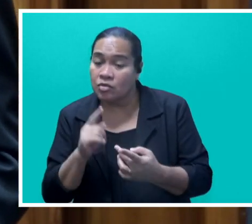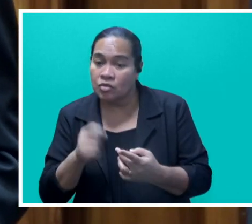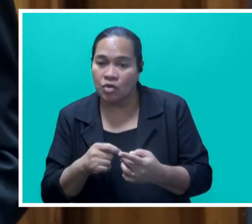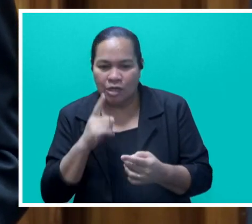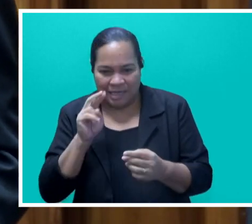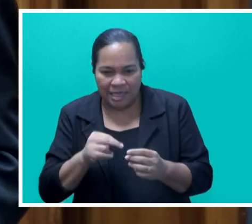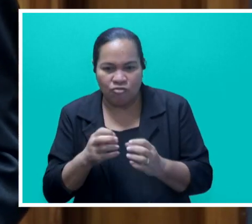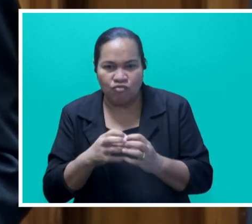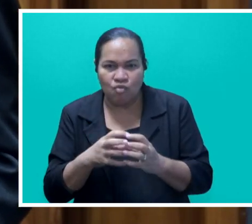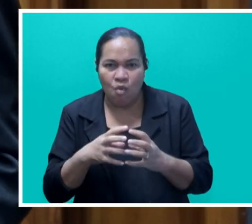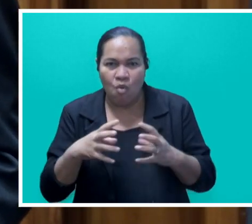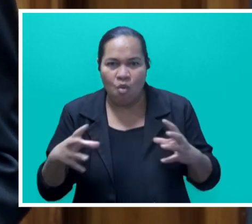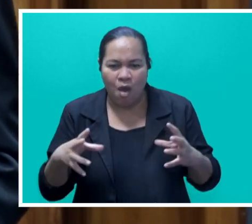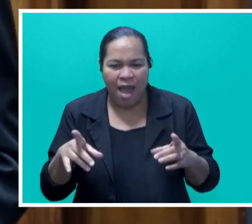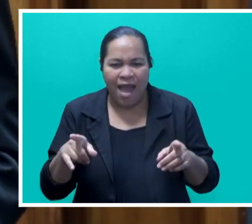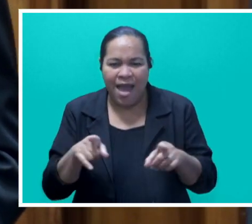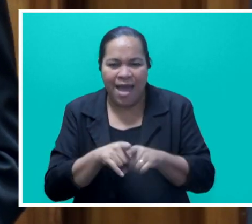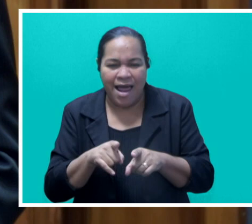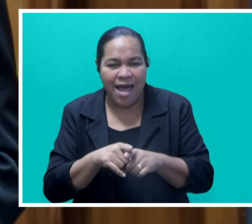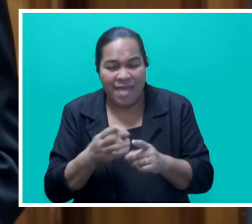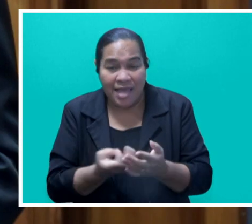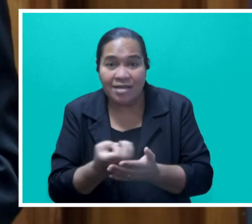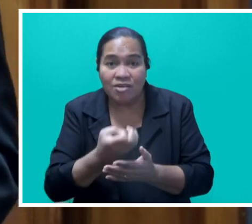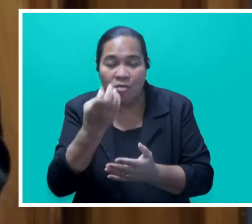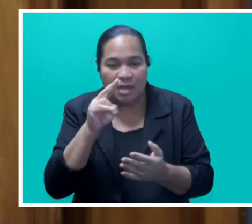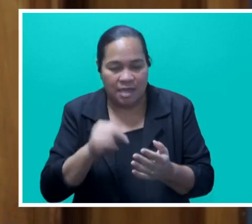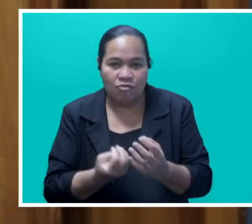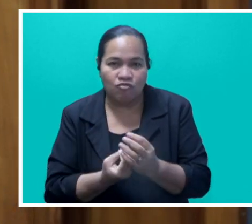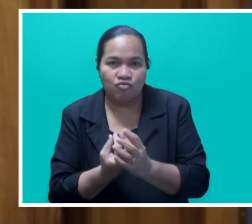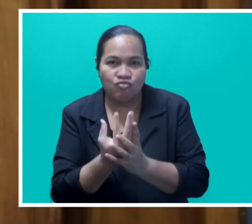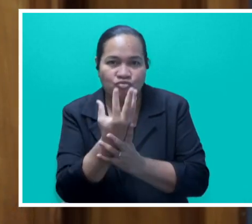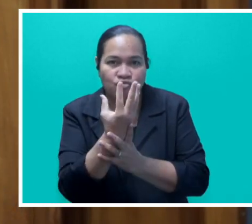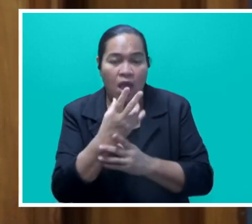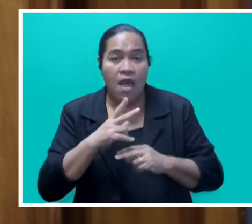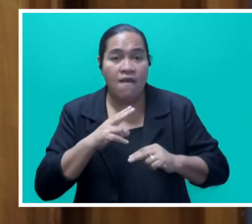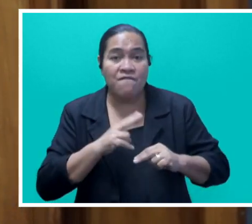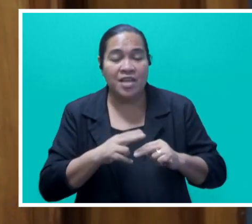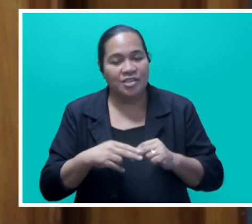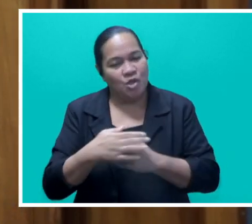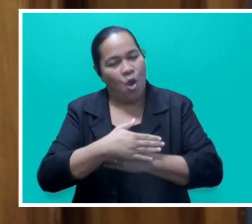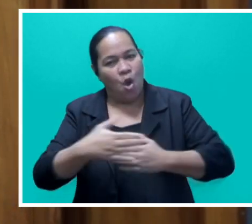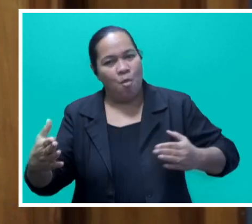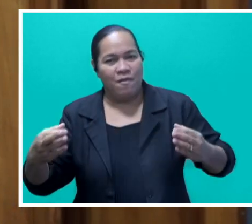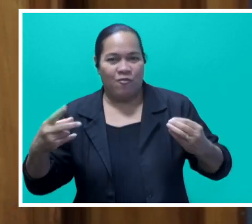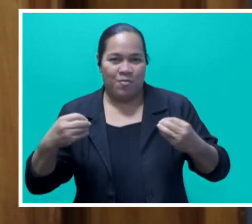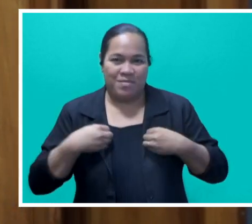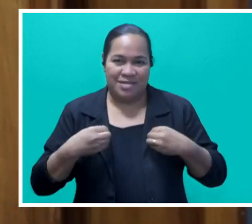pie or the cake, or the economic cake. Fiji is open for business, Mr. Speaker,